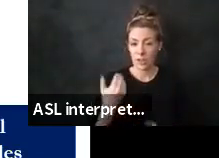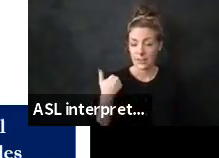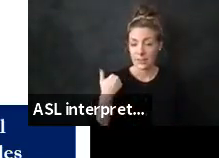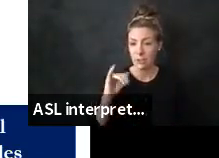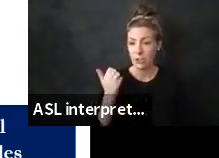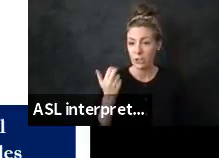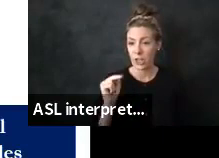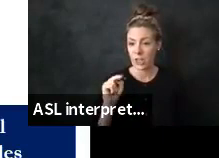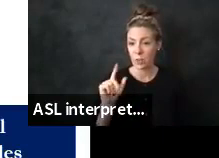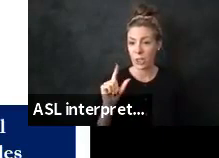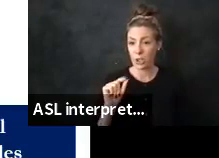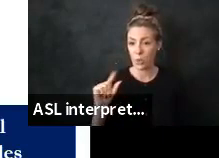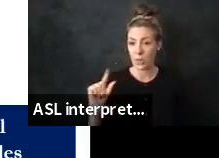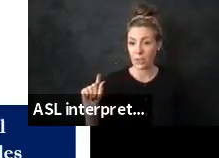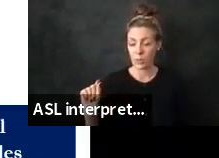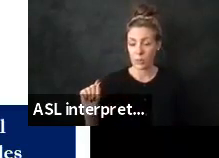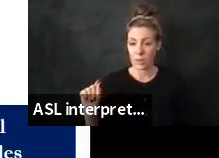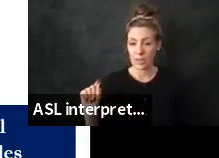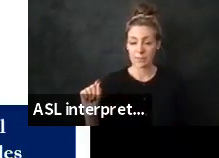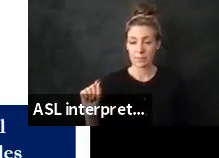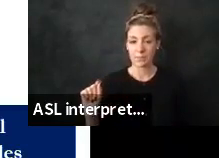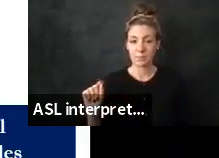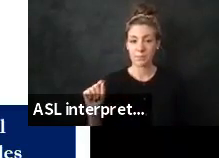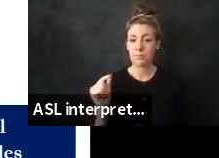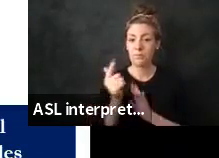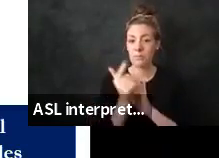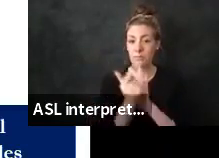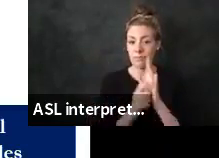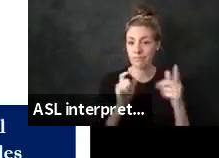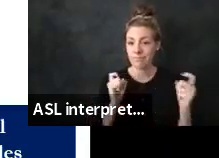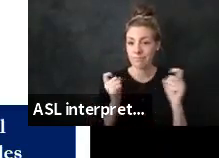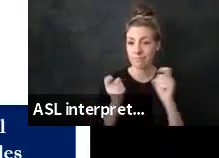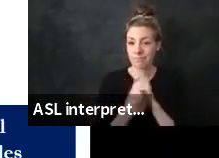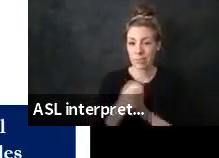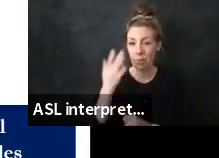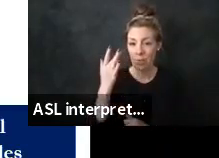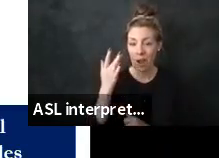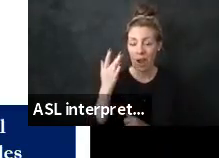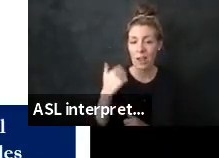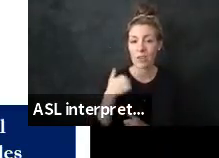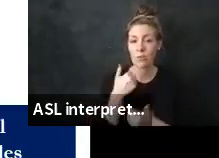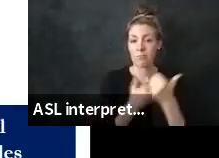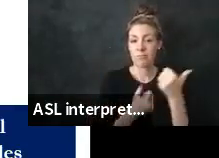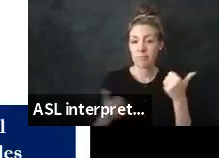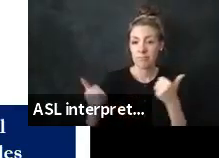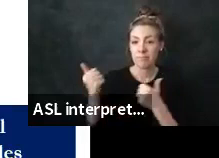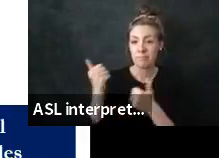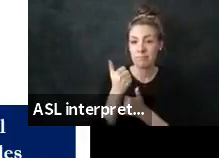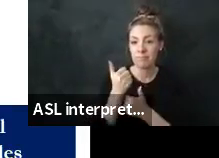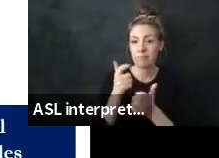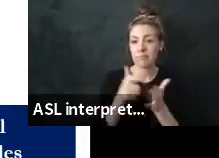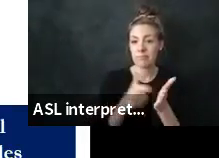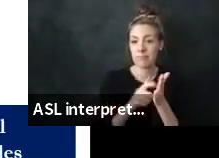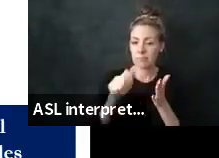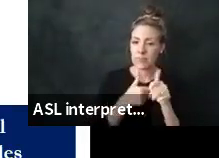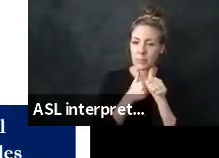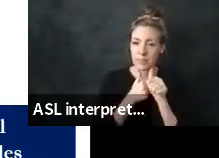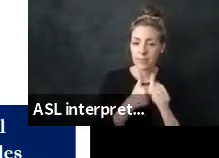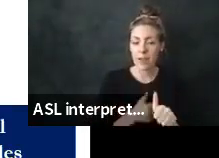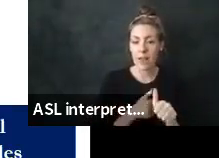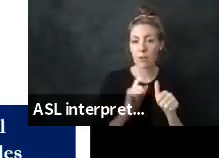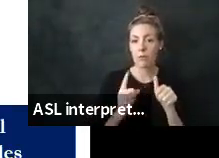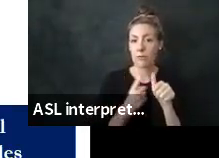2020, the law was changed so that we have prioritized criteria that must be followed. First